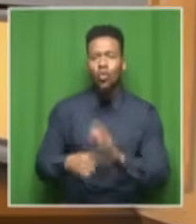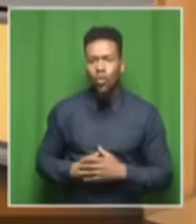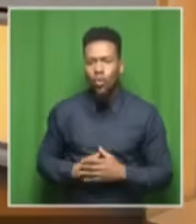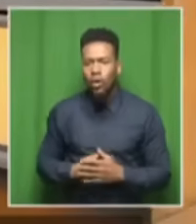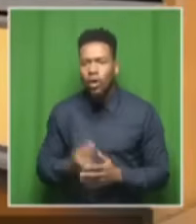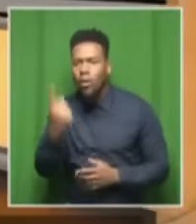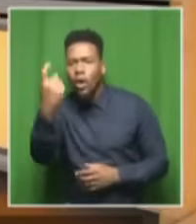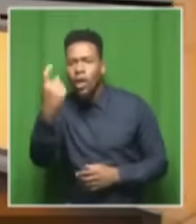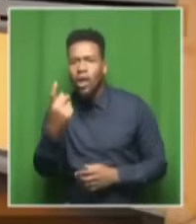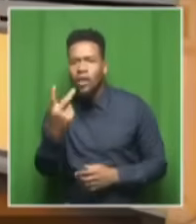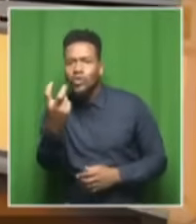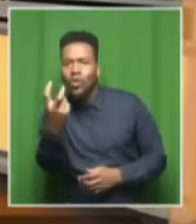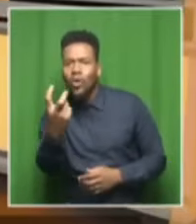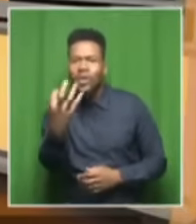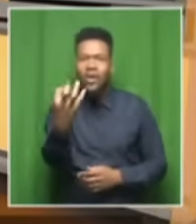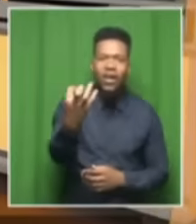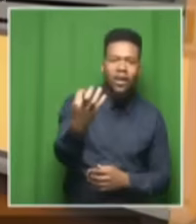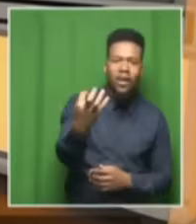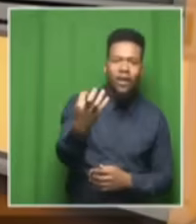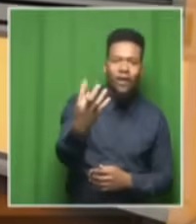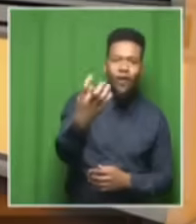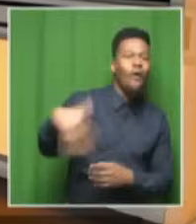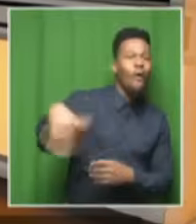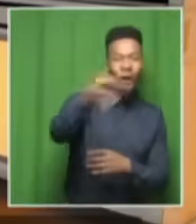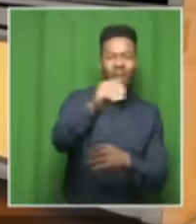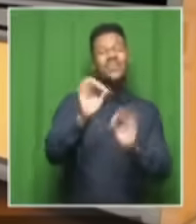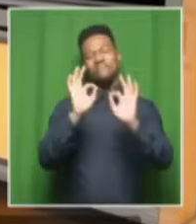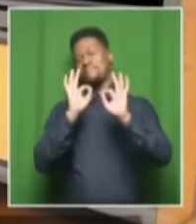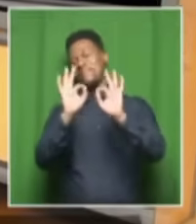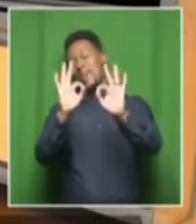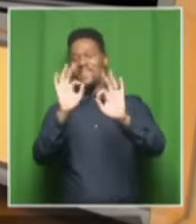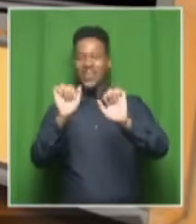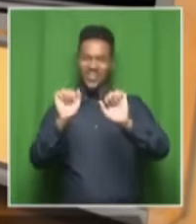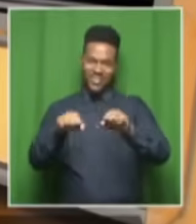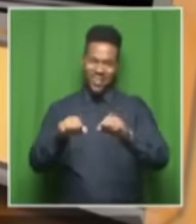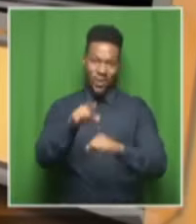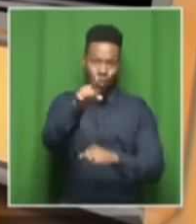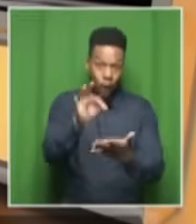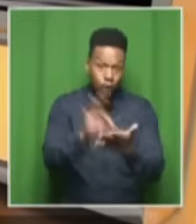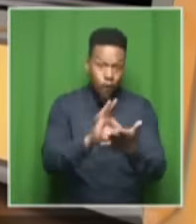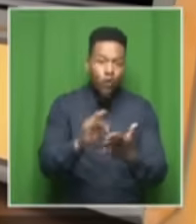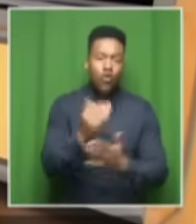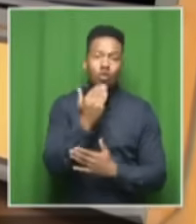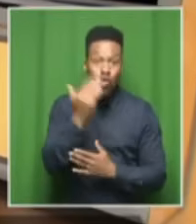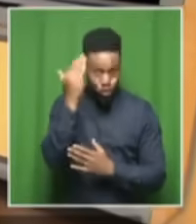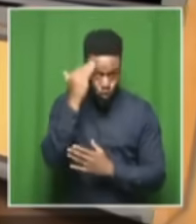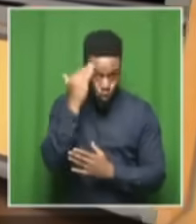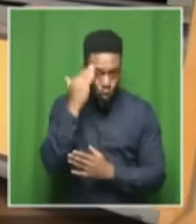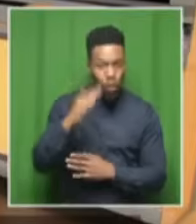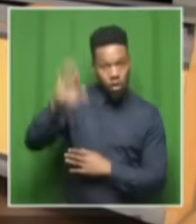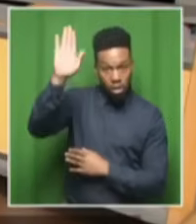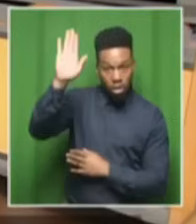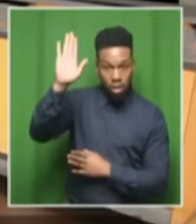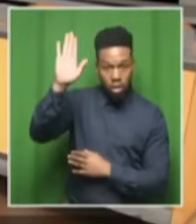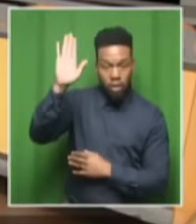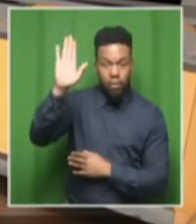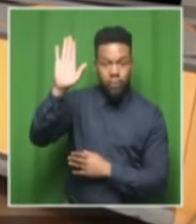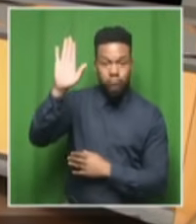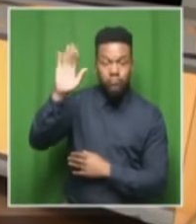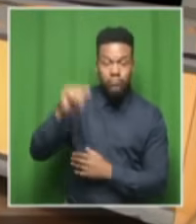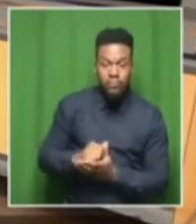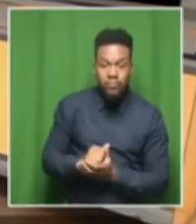One, two, all of you. Good. Do you know who you're voting for? By a show of hands. If you do know, put your hand up. If you don't, keep it